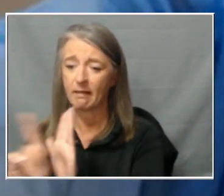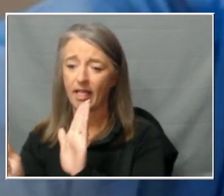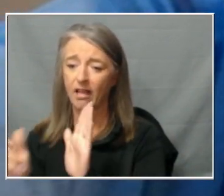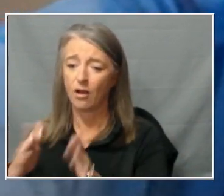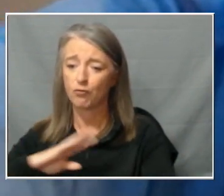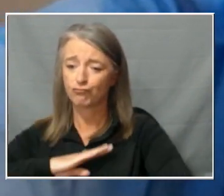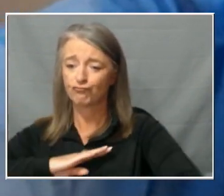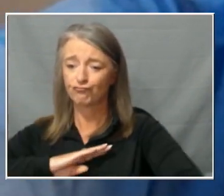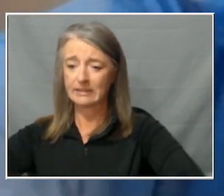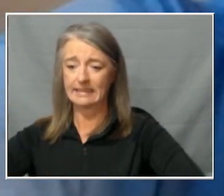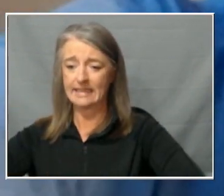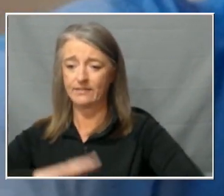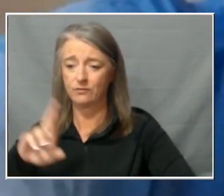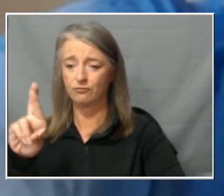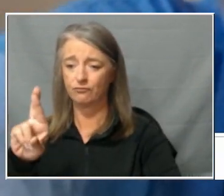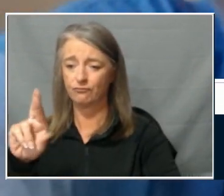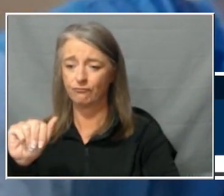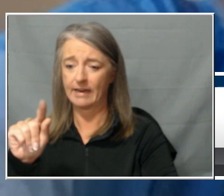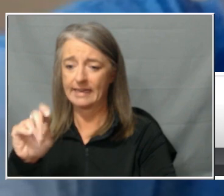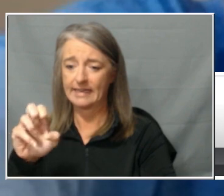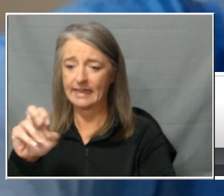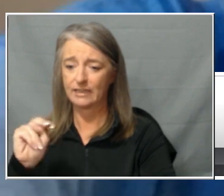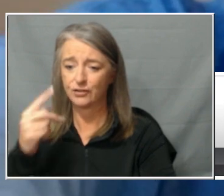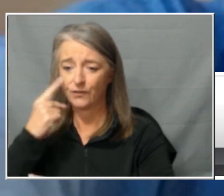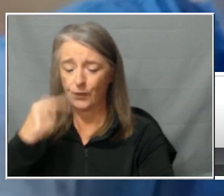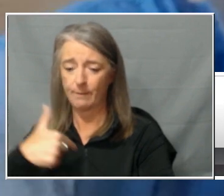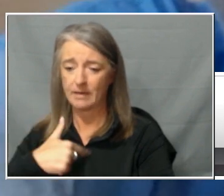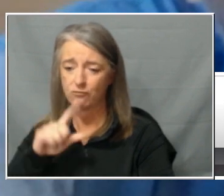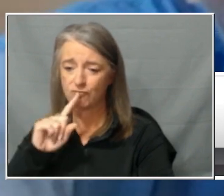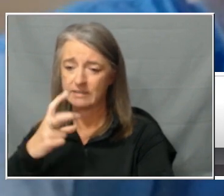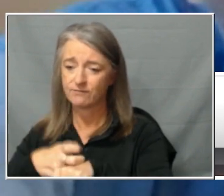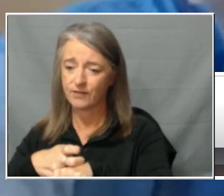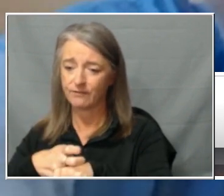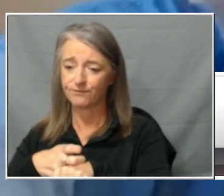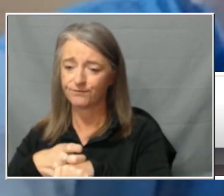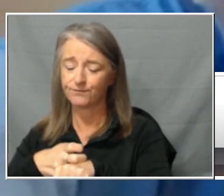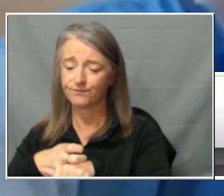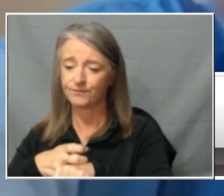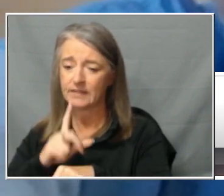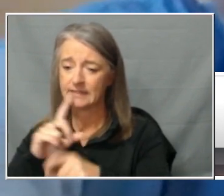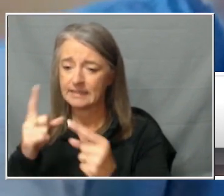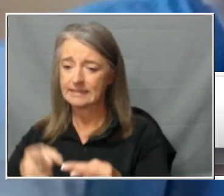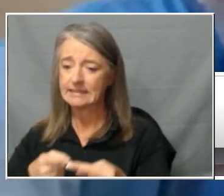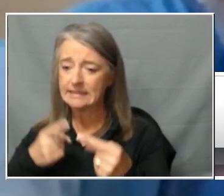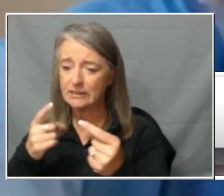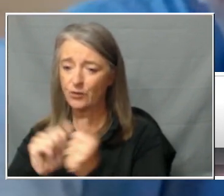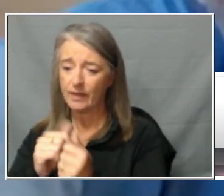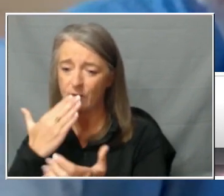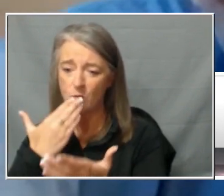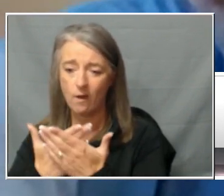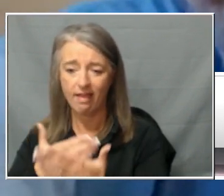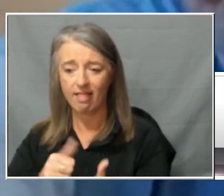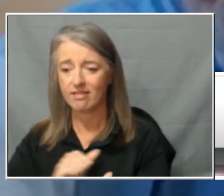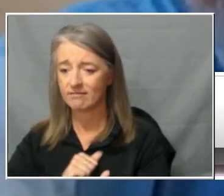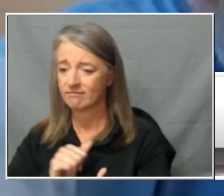Relief, because radiation for me was kind of rough. I didn't deal with it very well.